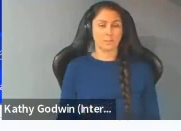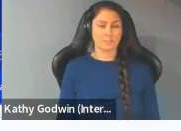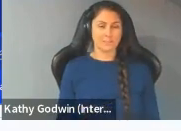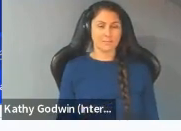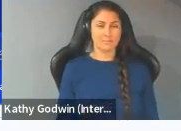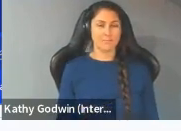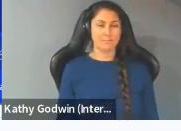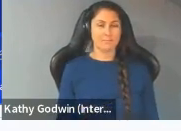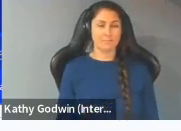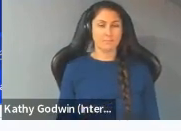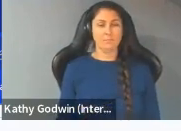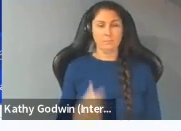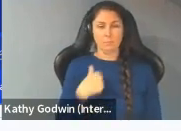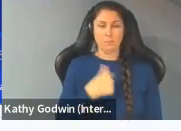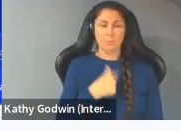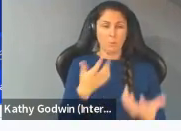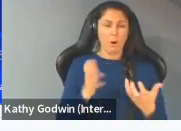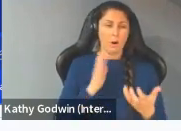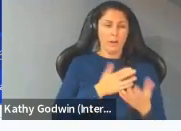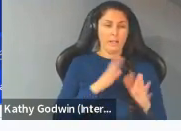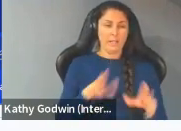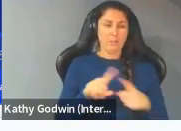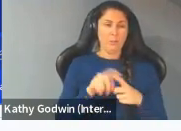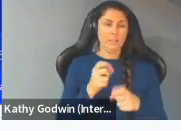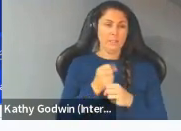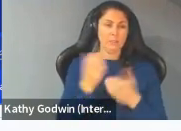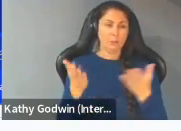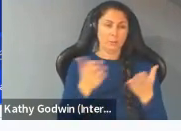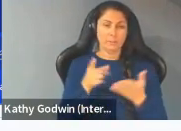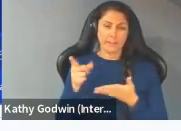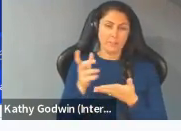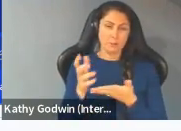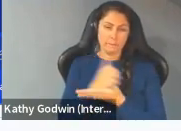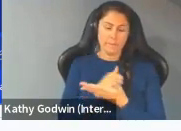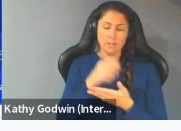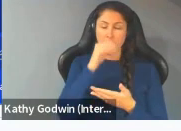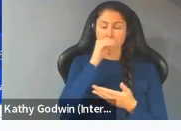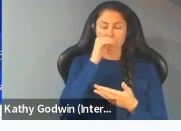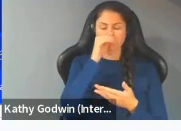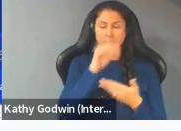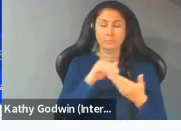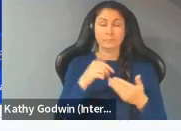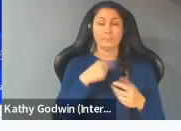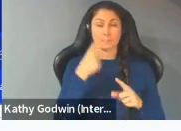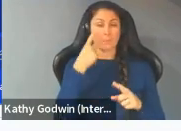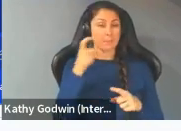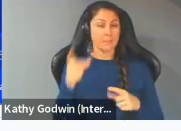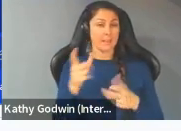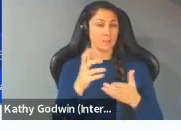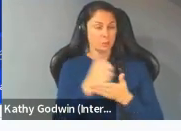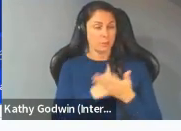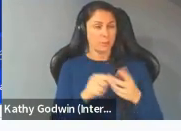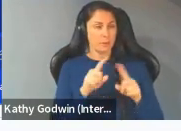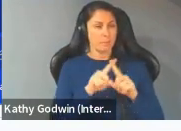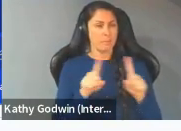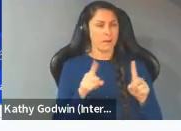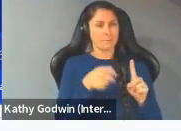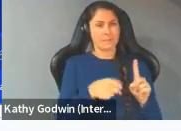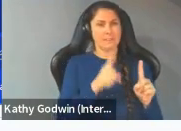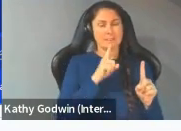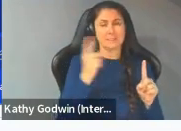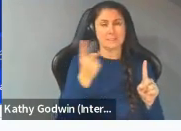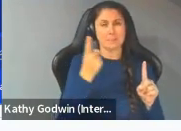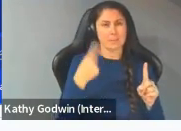Well, of course, we'd like our kids to get the services that they deserve, because they deserve them. But here we have this is something that